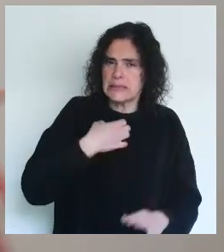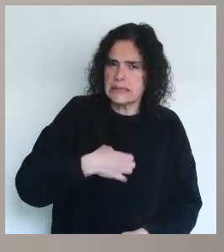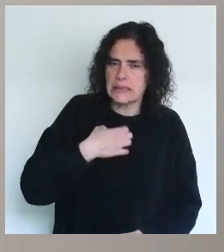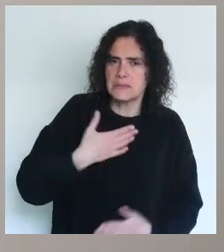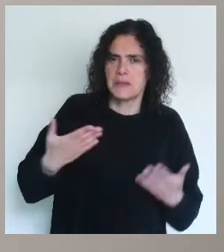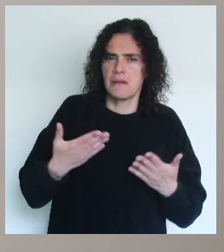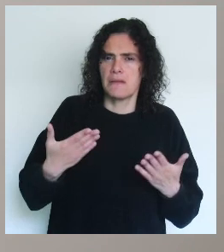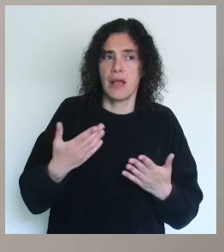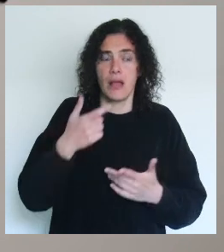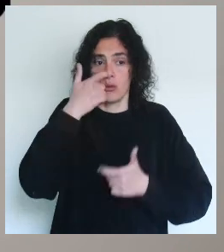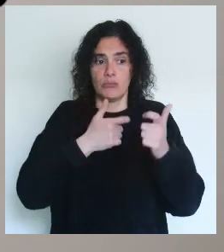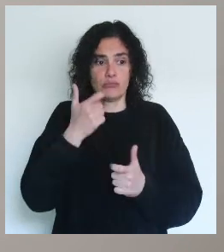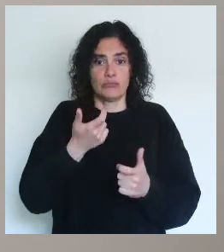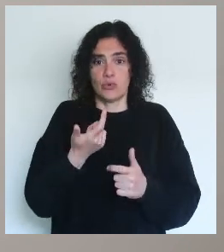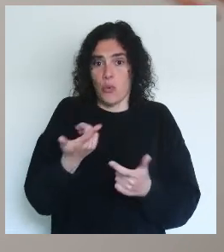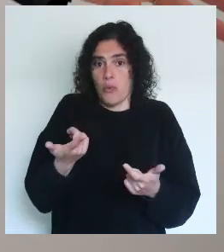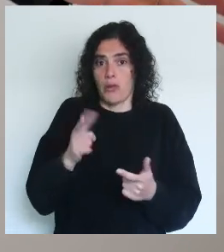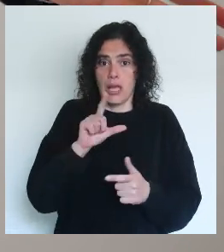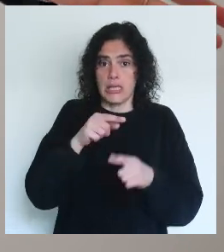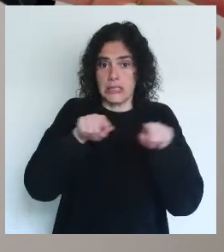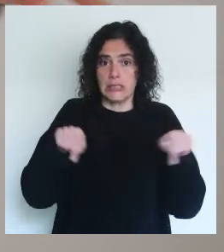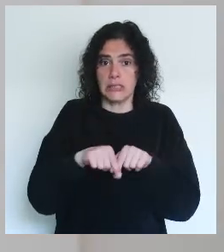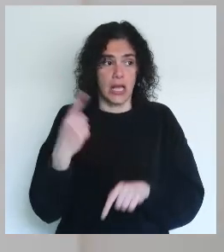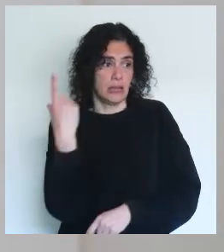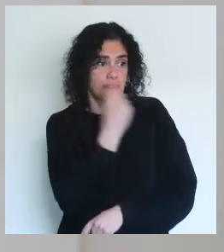the feeling that, well, someone just left the